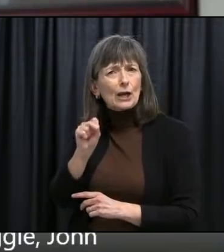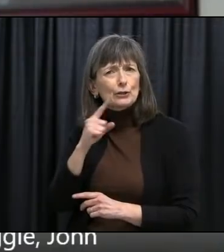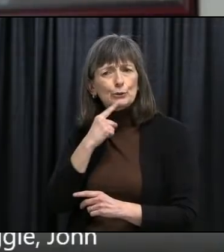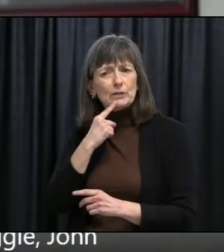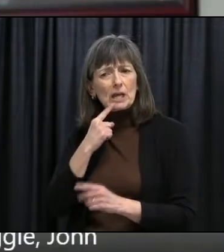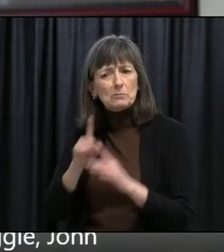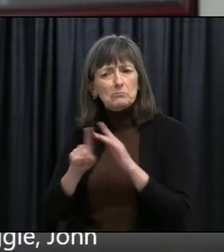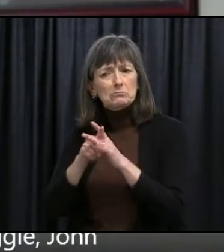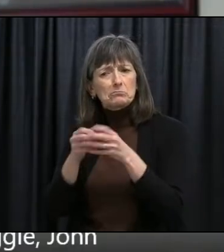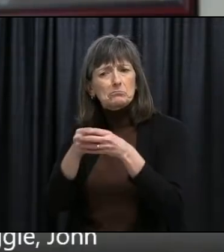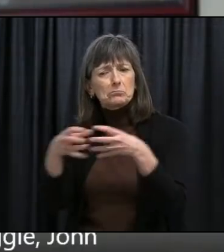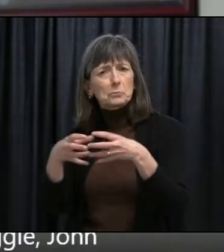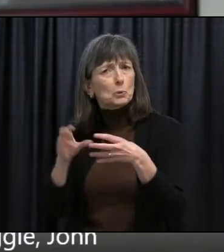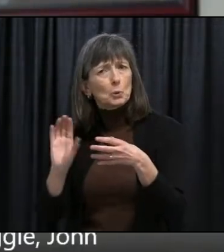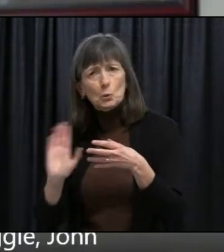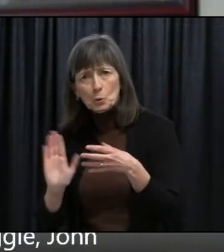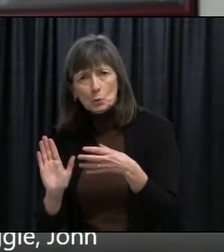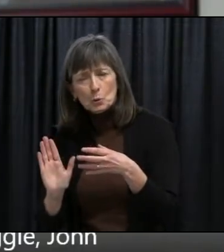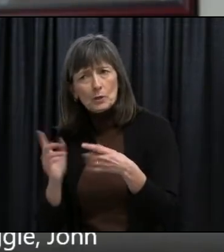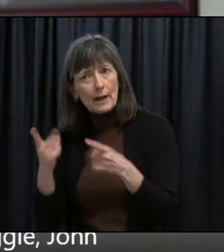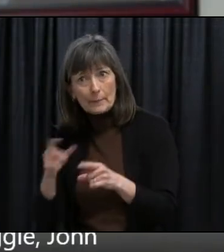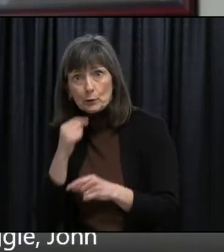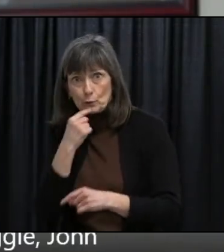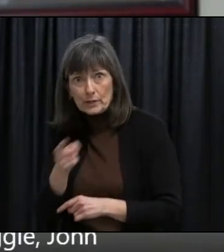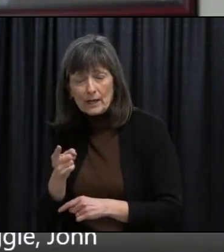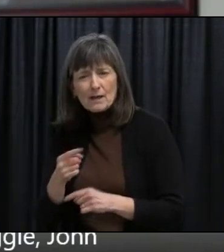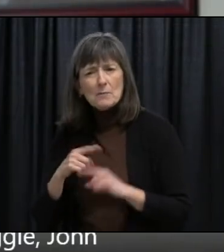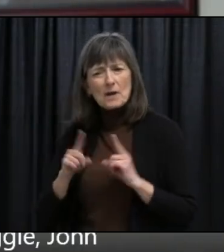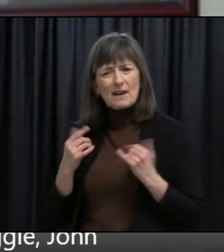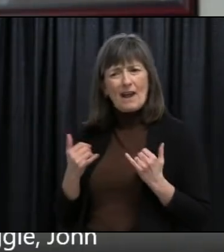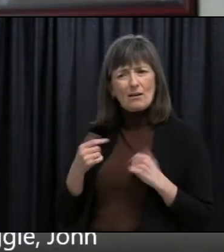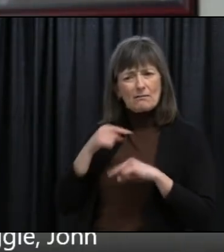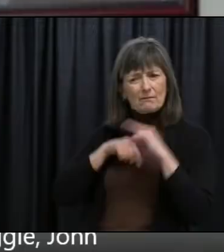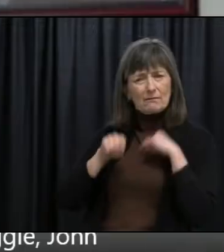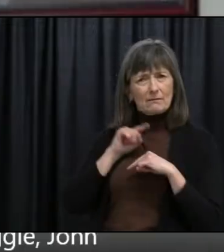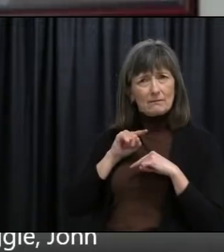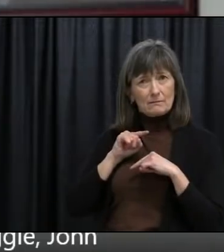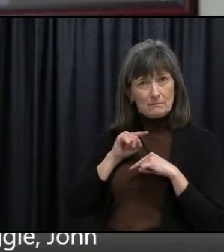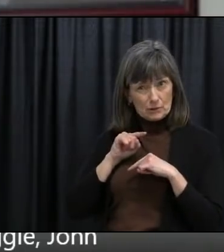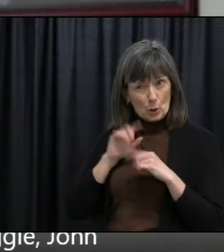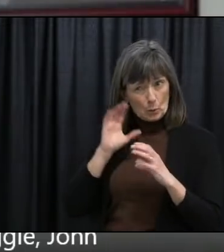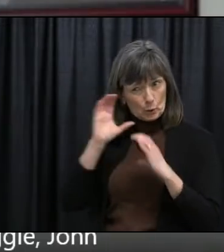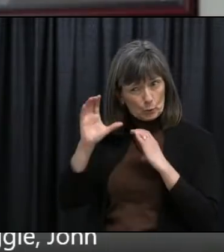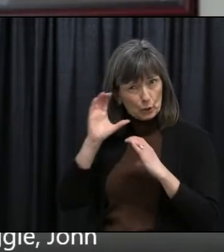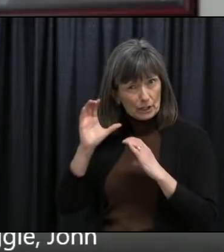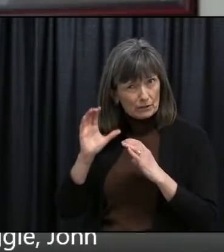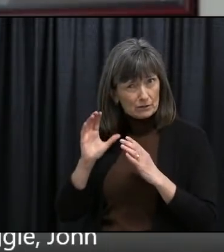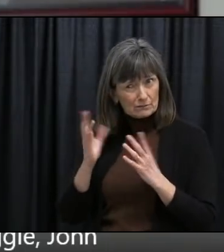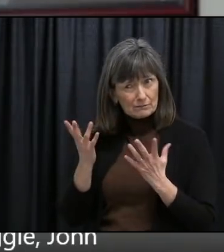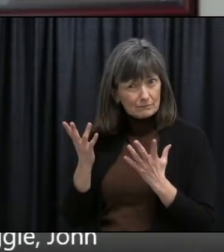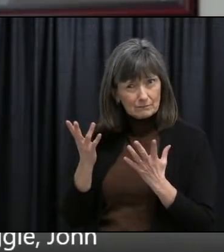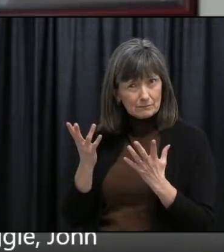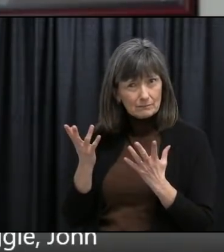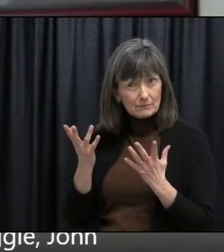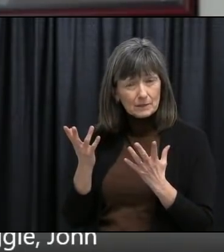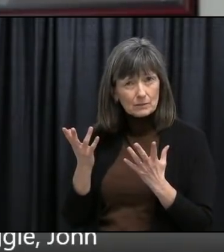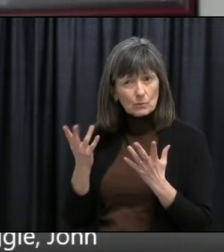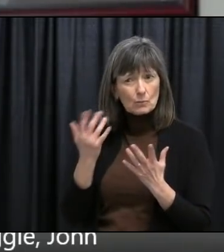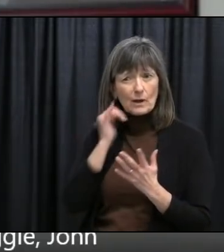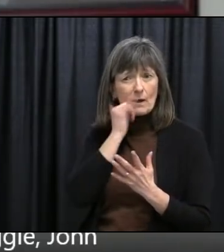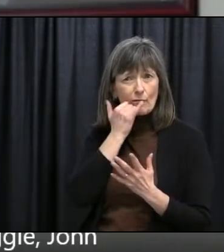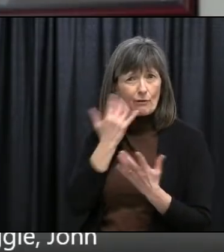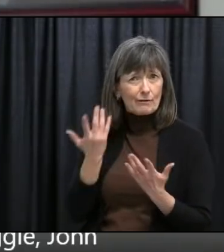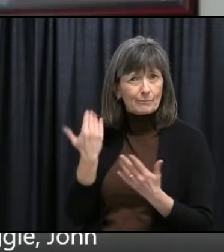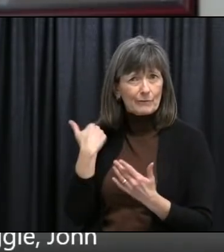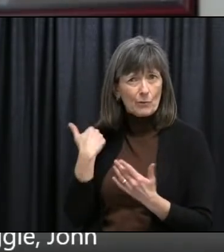Actually, that's a very good question, Peter, but I think it goes back to my original comment about the ever-changing situation.